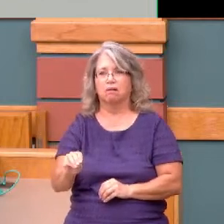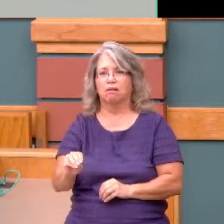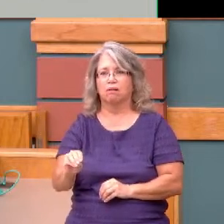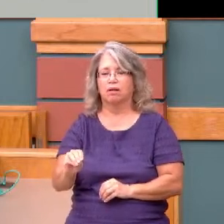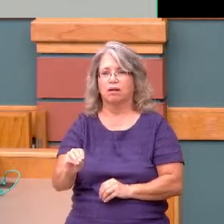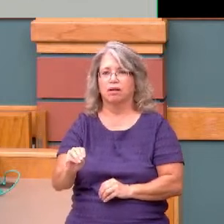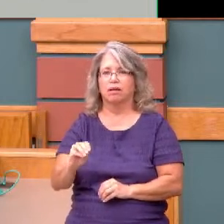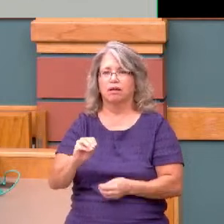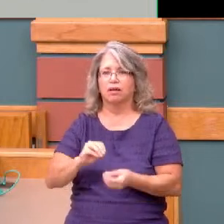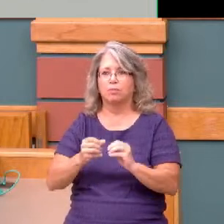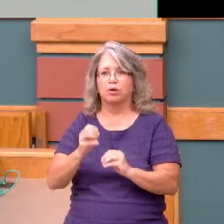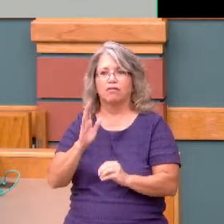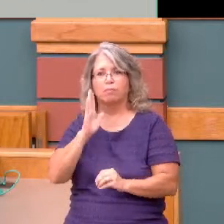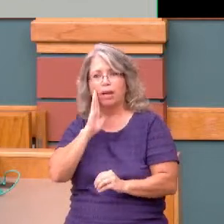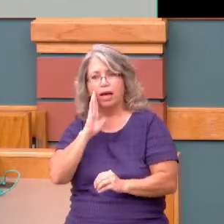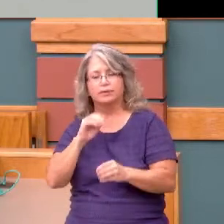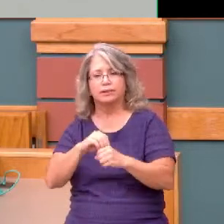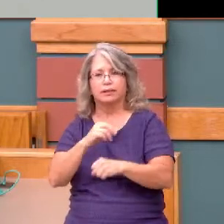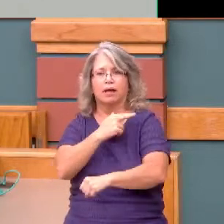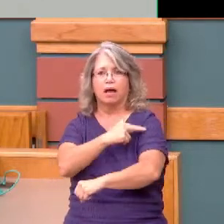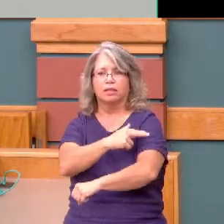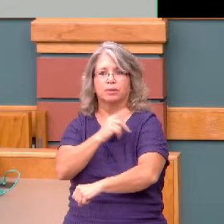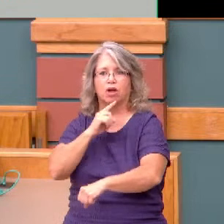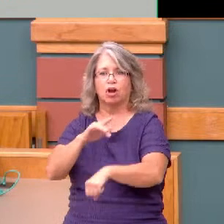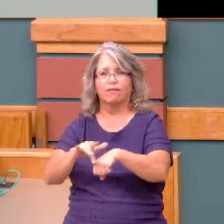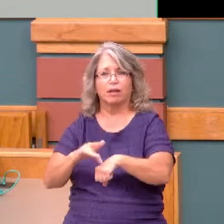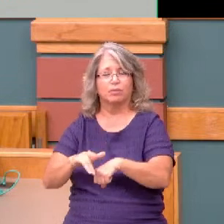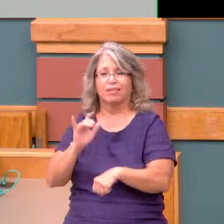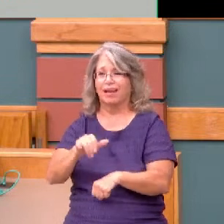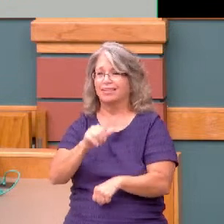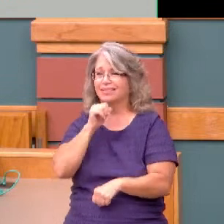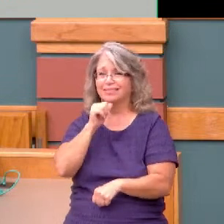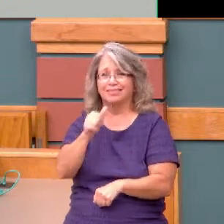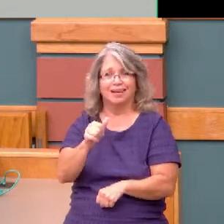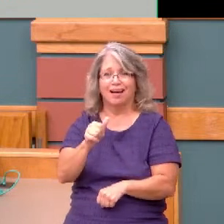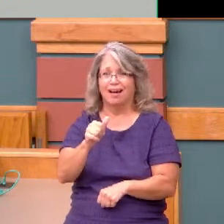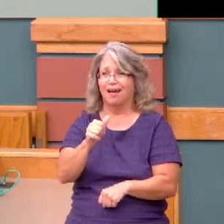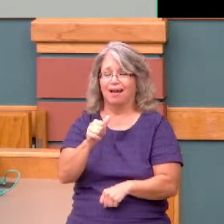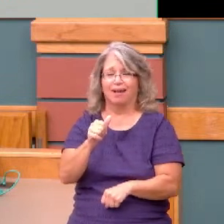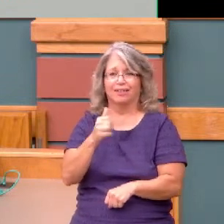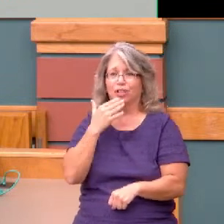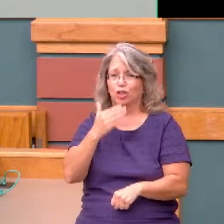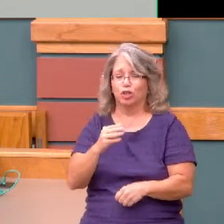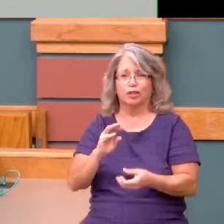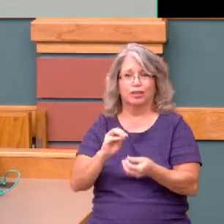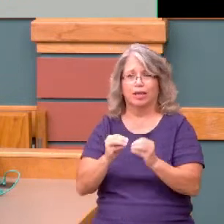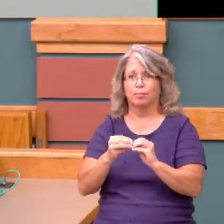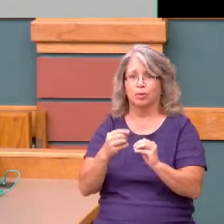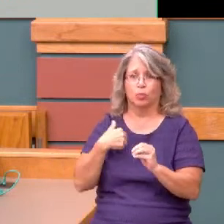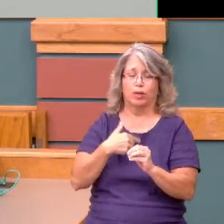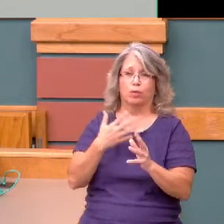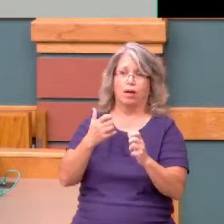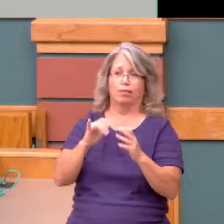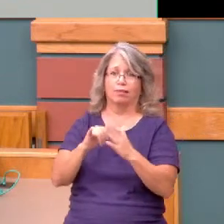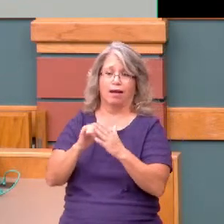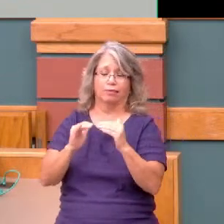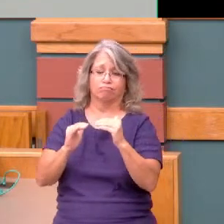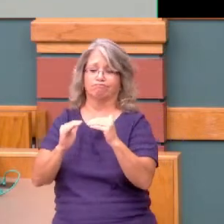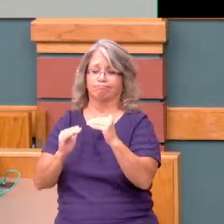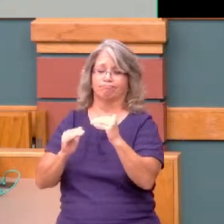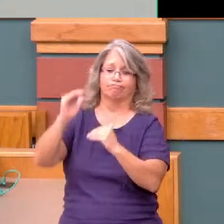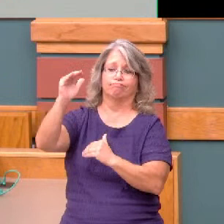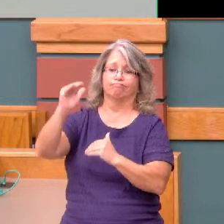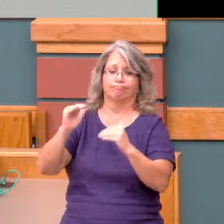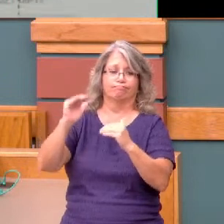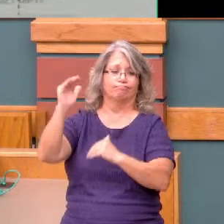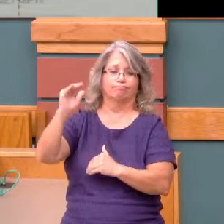are available. And this is not a good low number. We want this number to be much higher, maybe more in this 30 to